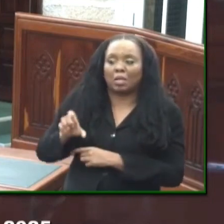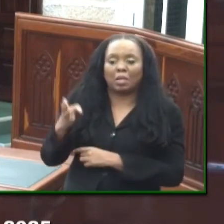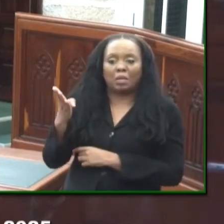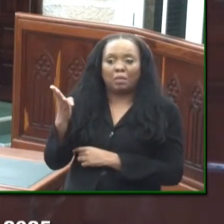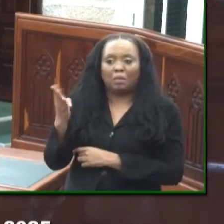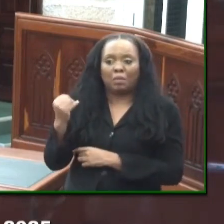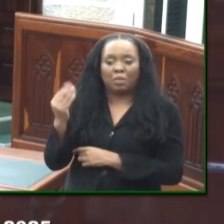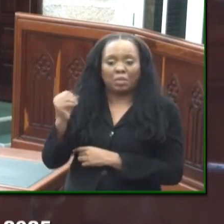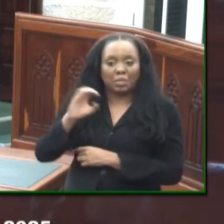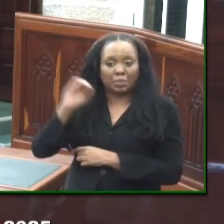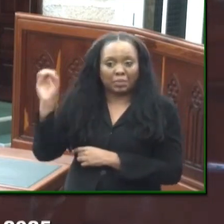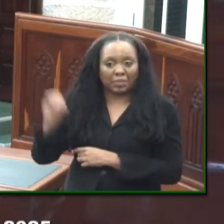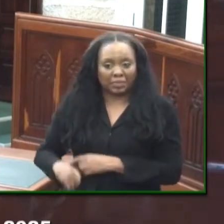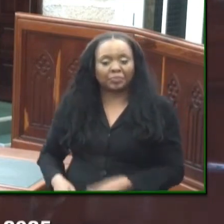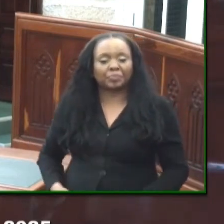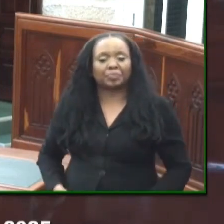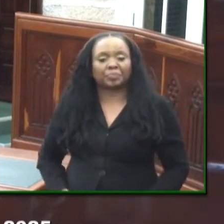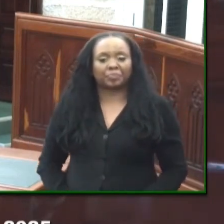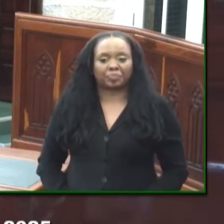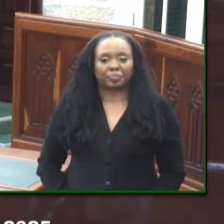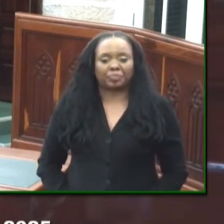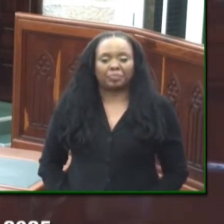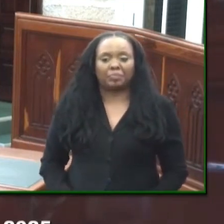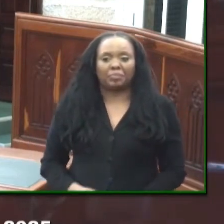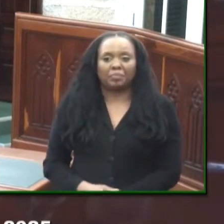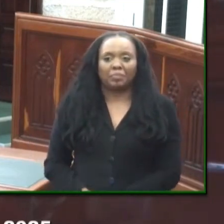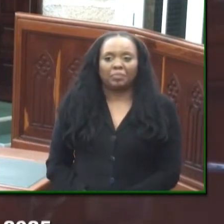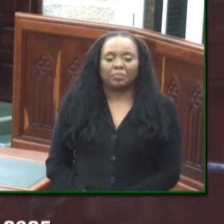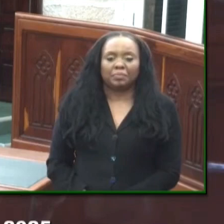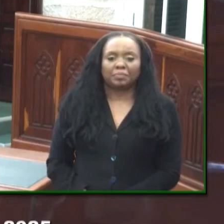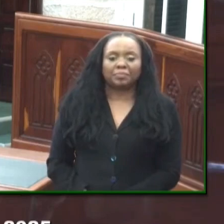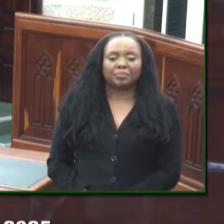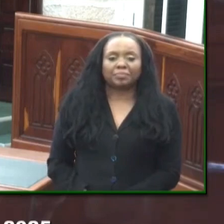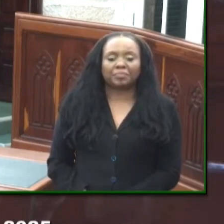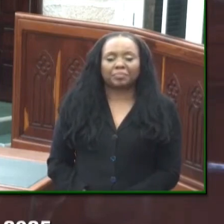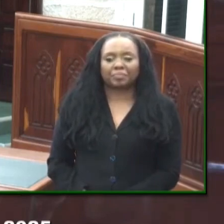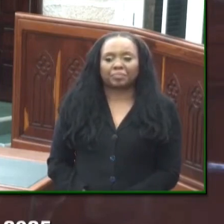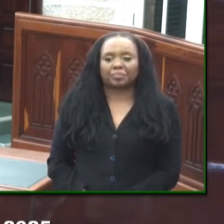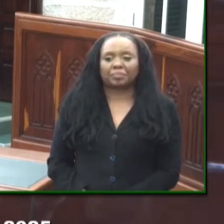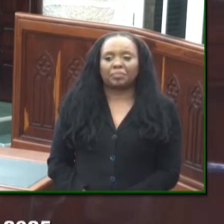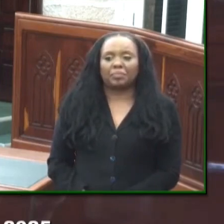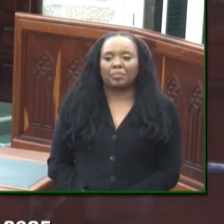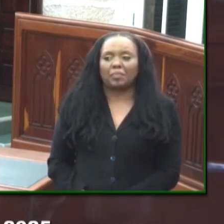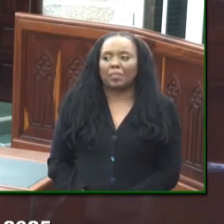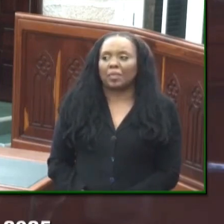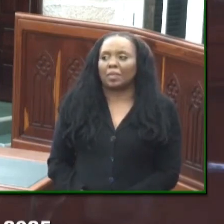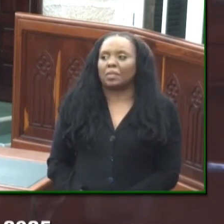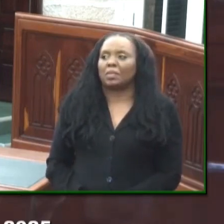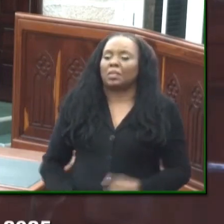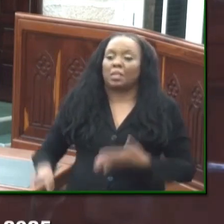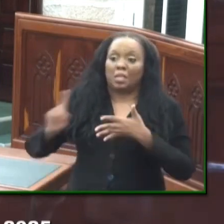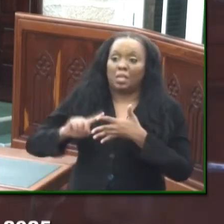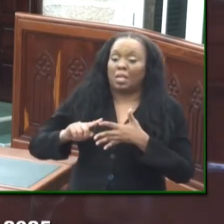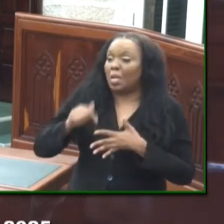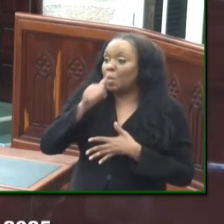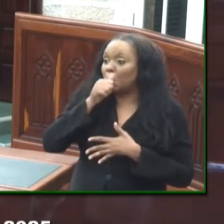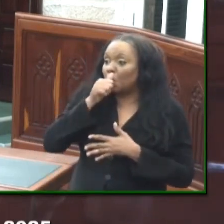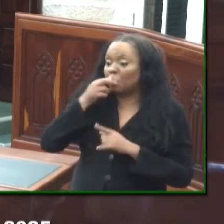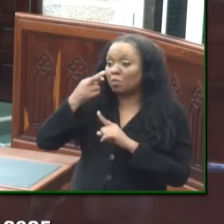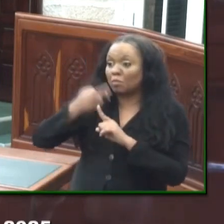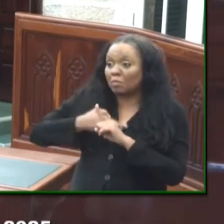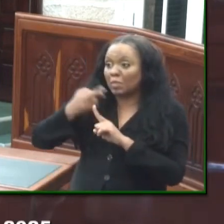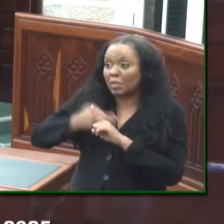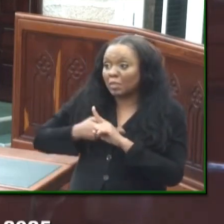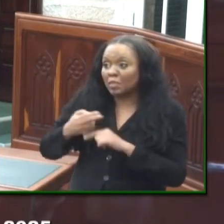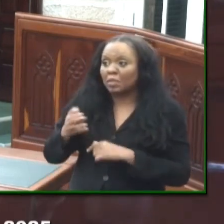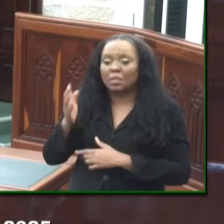114%, Mr. Speaker, sir. In relation to private rents, because again, we have determined that people